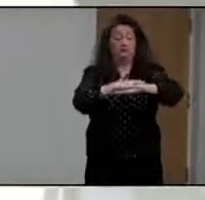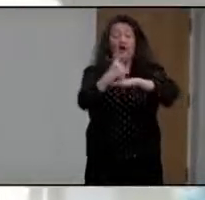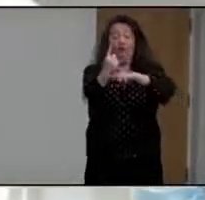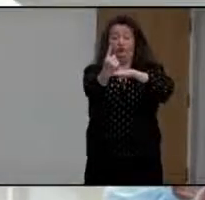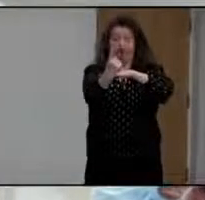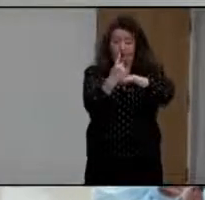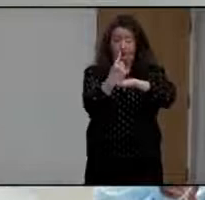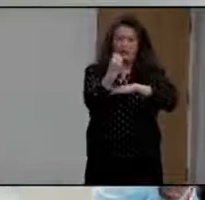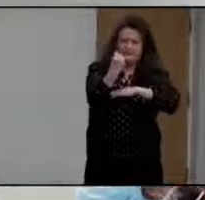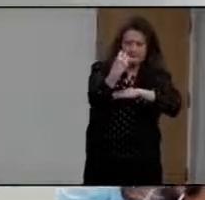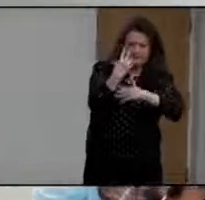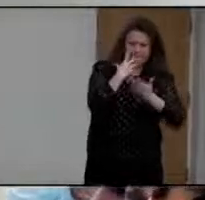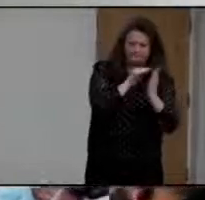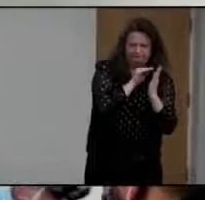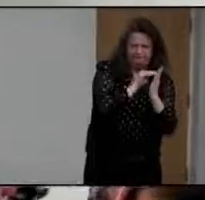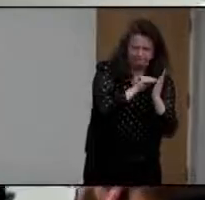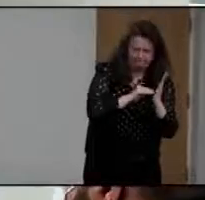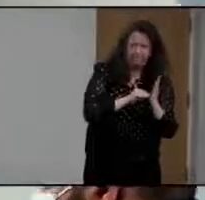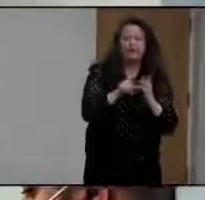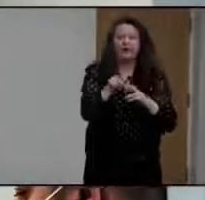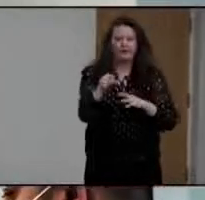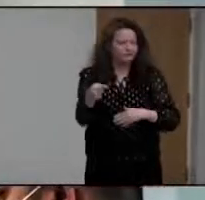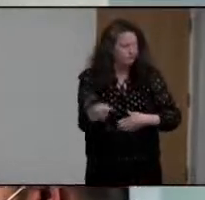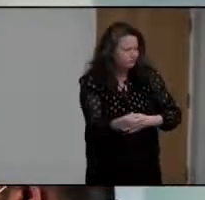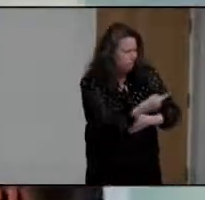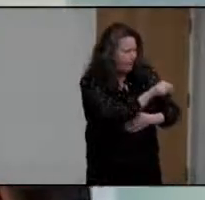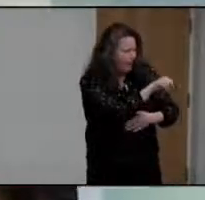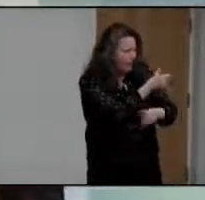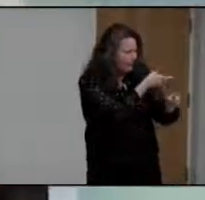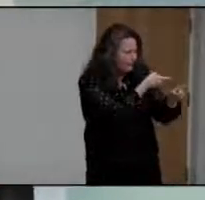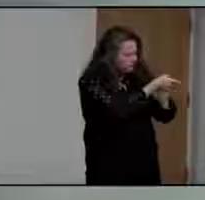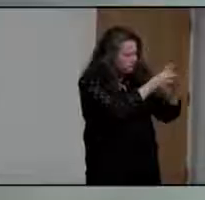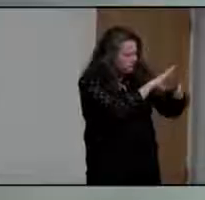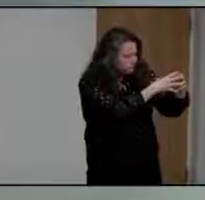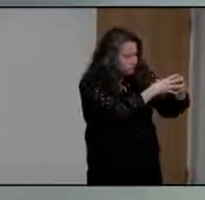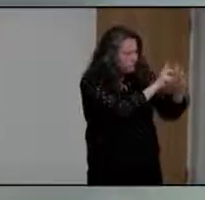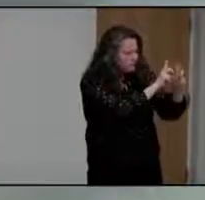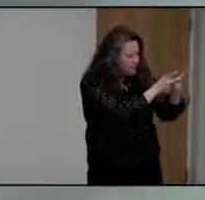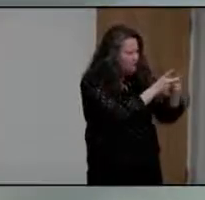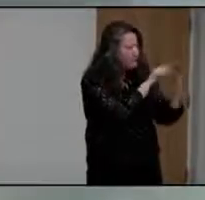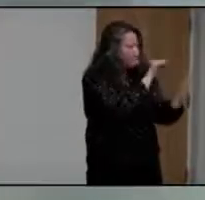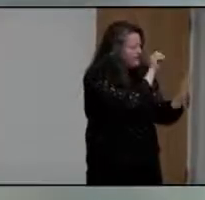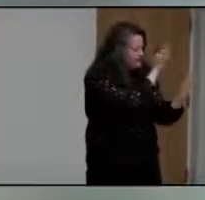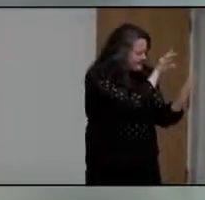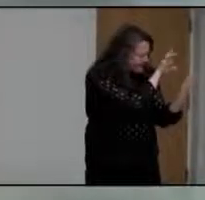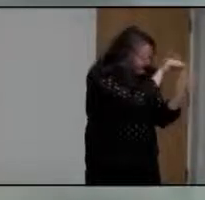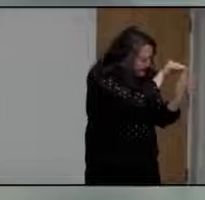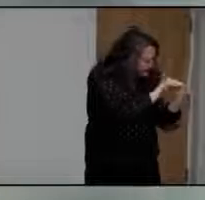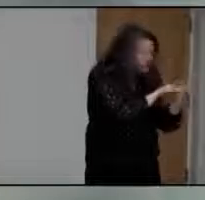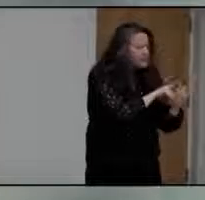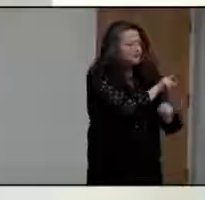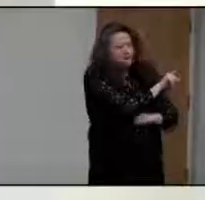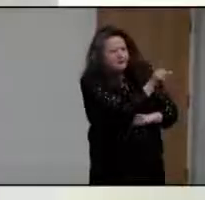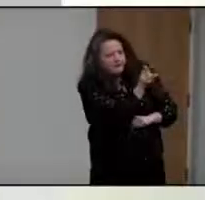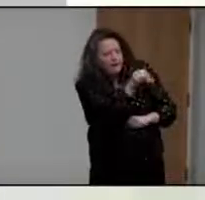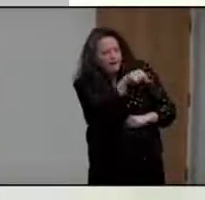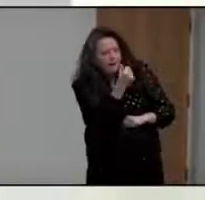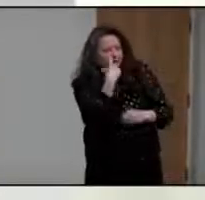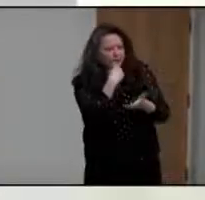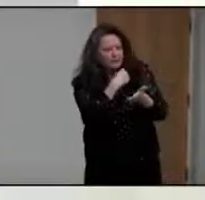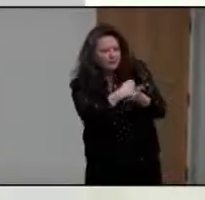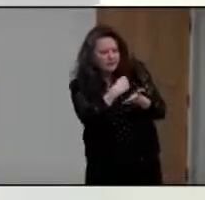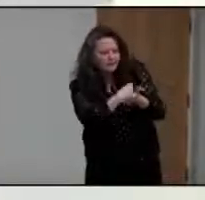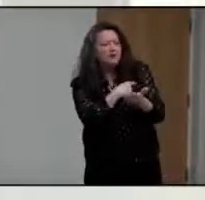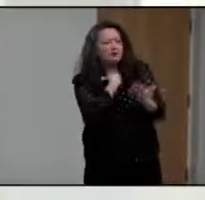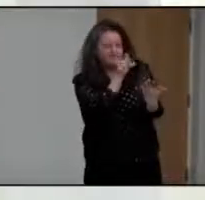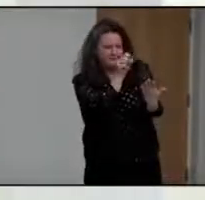go to different departments. They may go to Radiation Oncology department. They register there with their diagnosis, and then they go to different parts